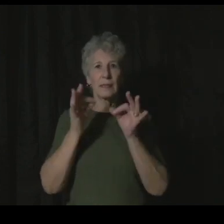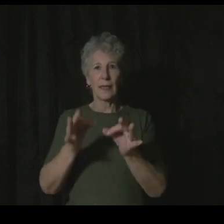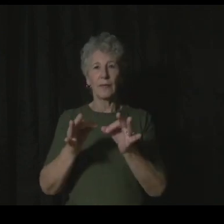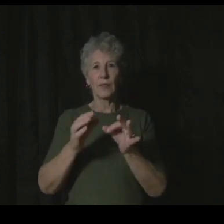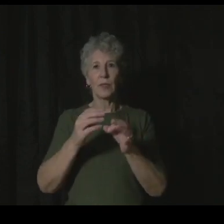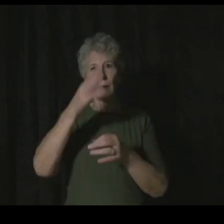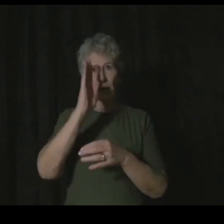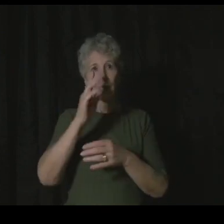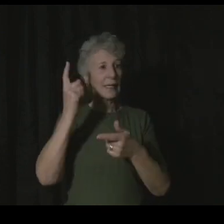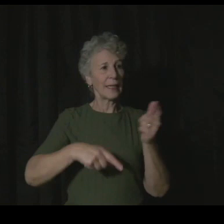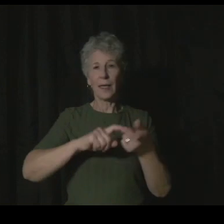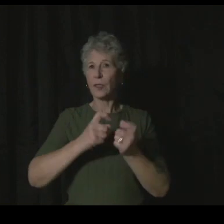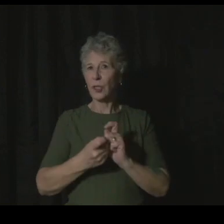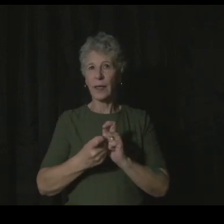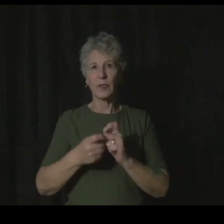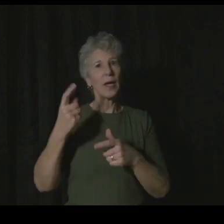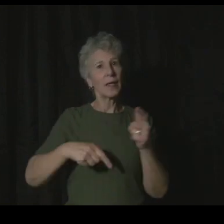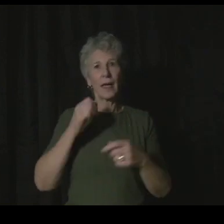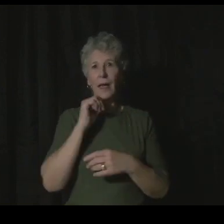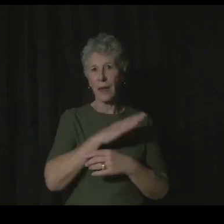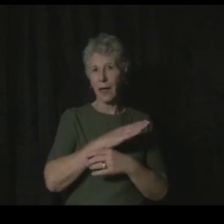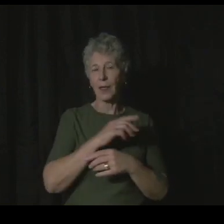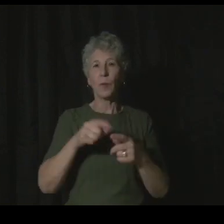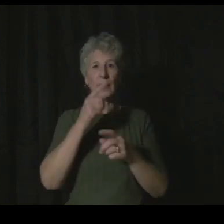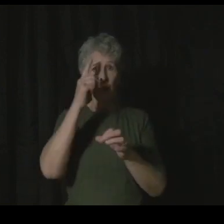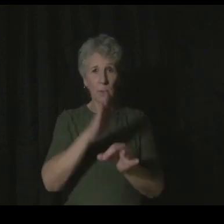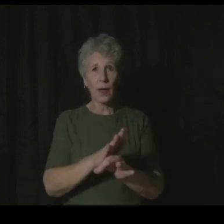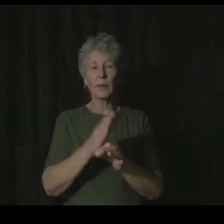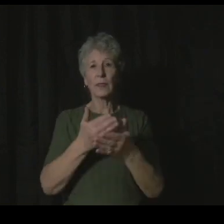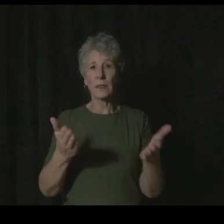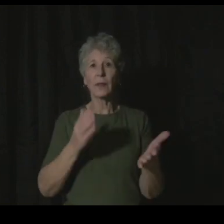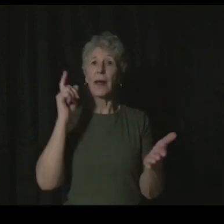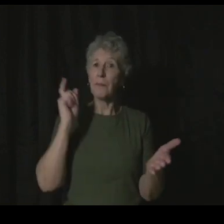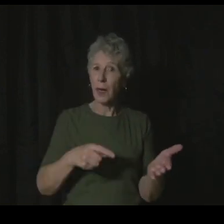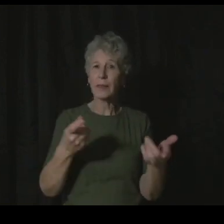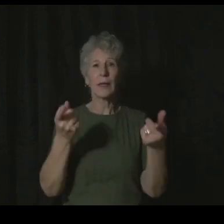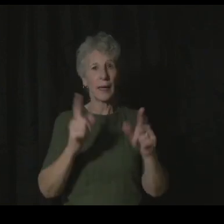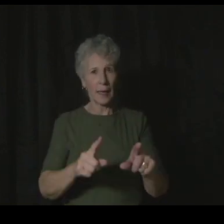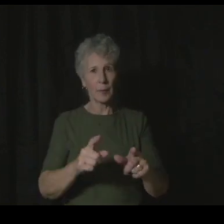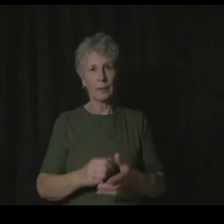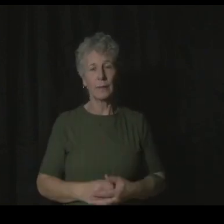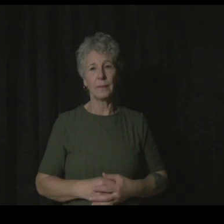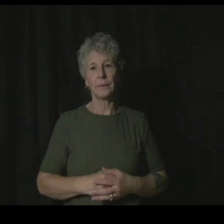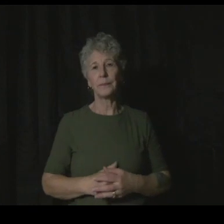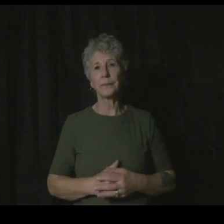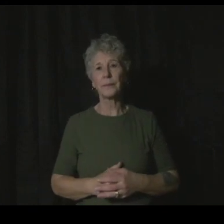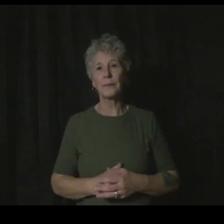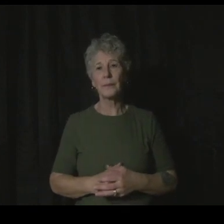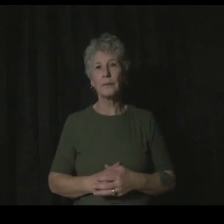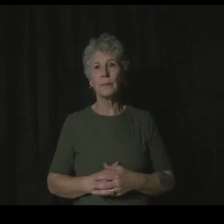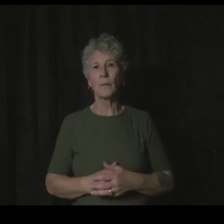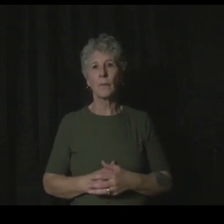change. He cannot lie. And so when he promises something, it must come to pass. And